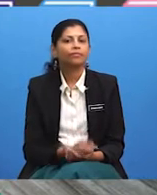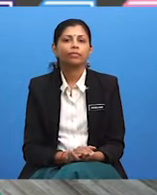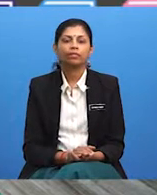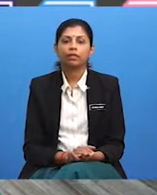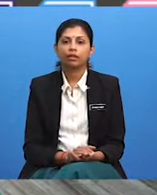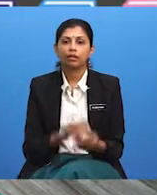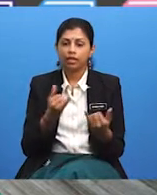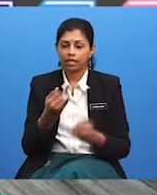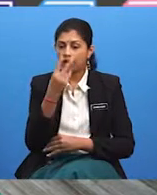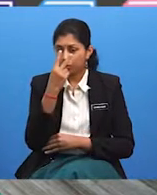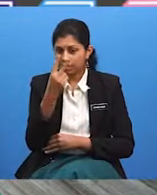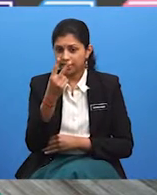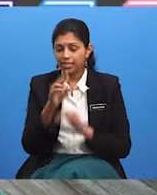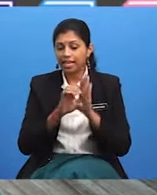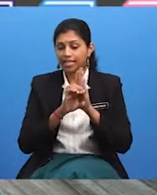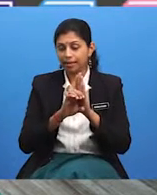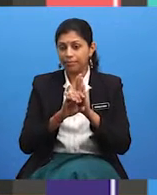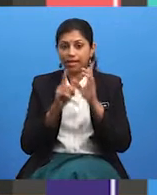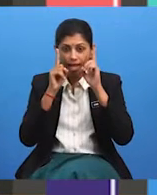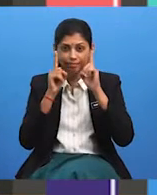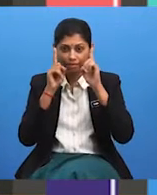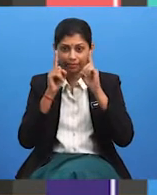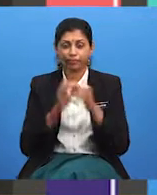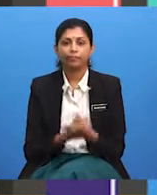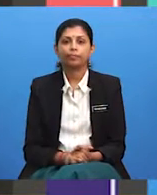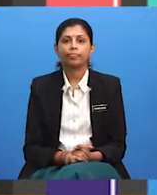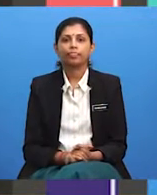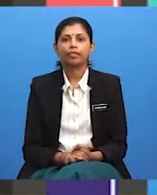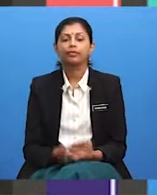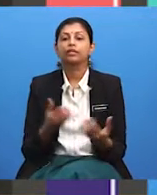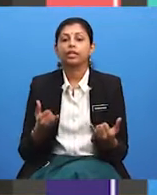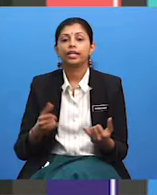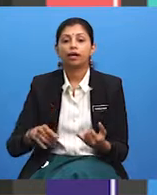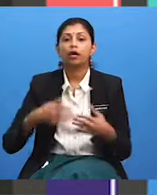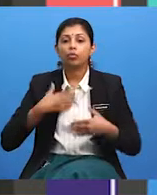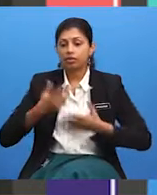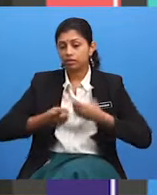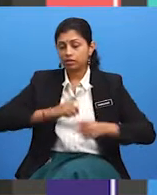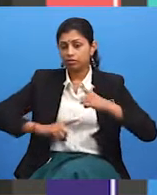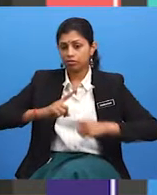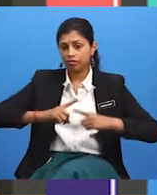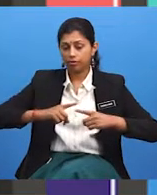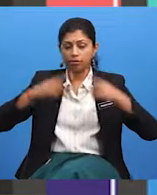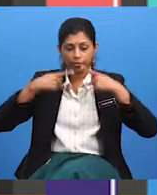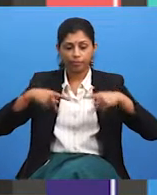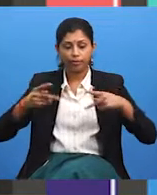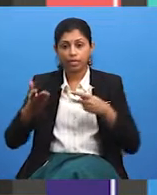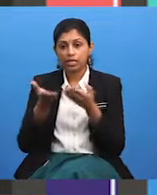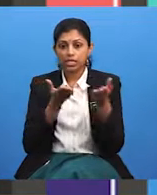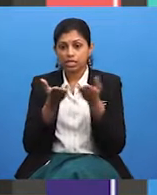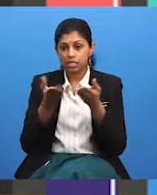study the following example. Listen to the public service announcement